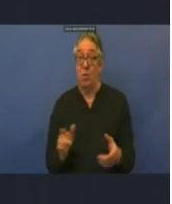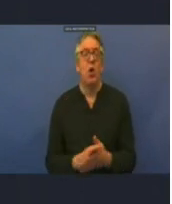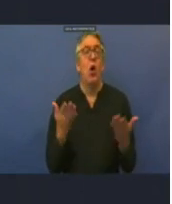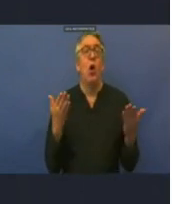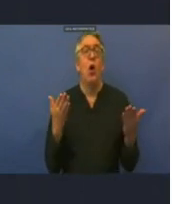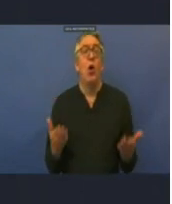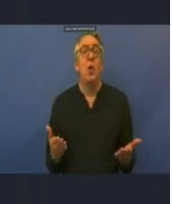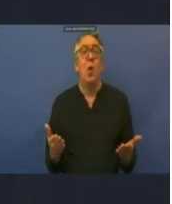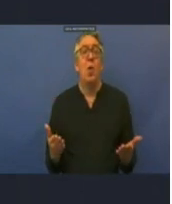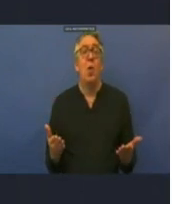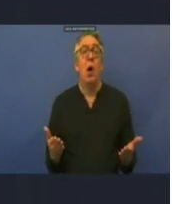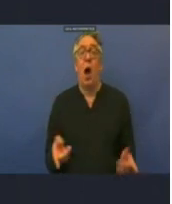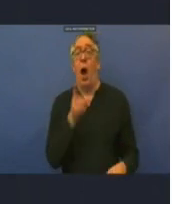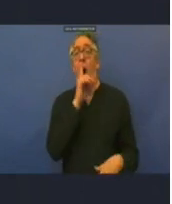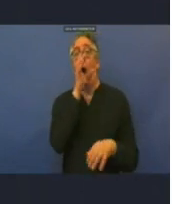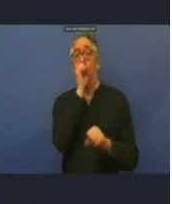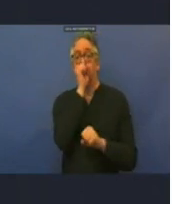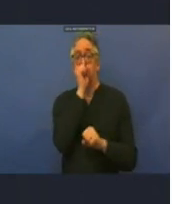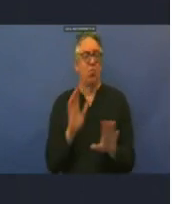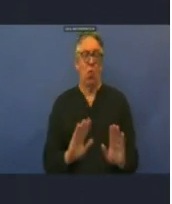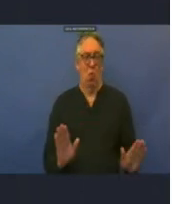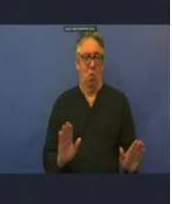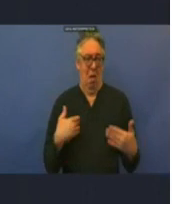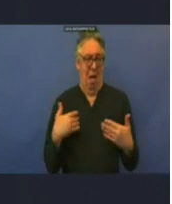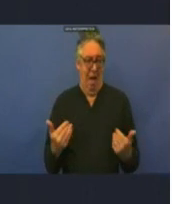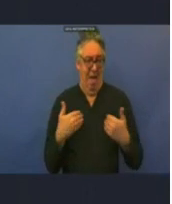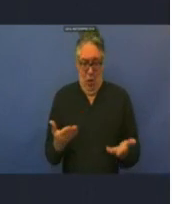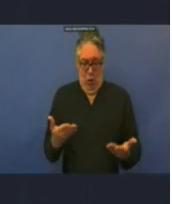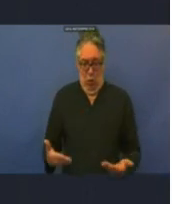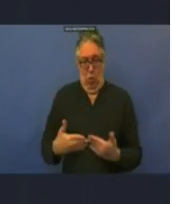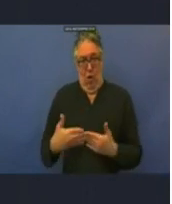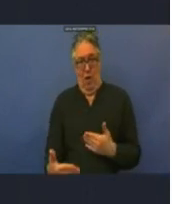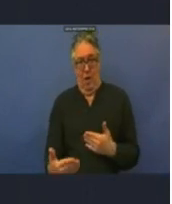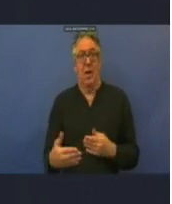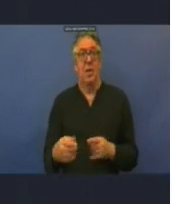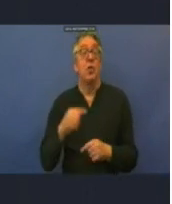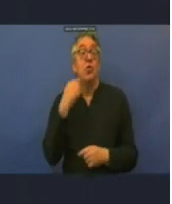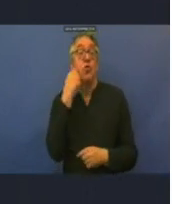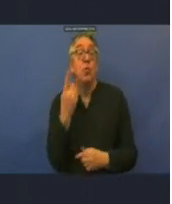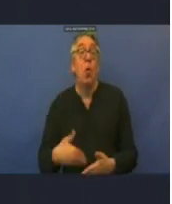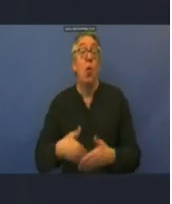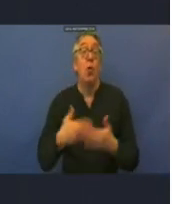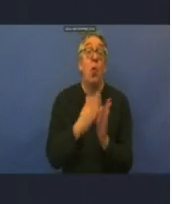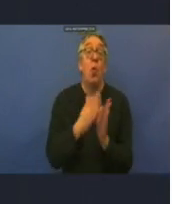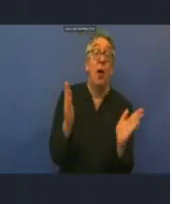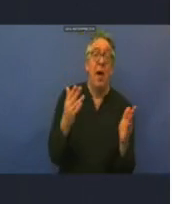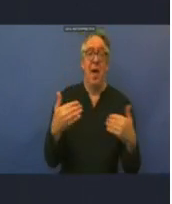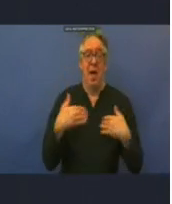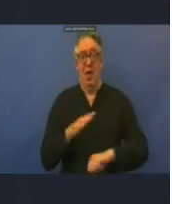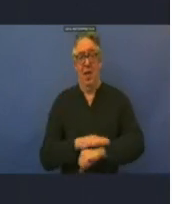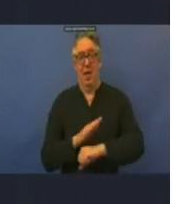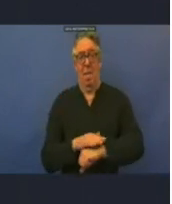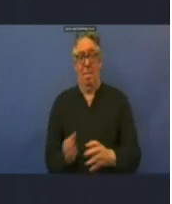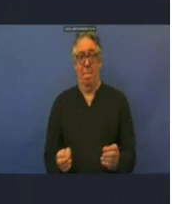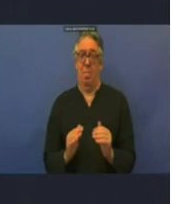have 2 days for this and the next session, and tomorrow morning will be decisive again to